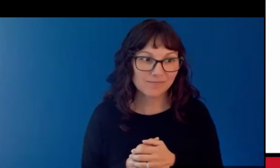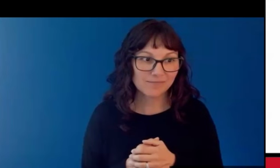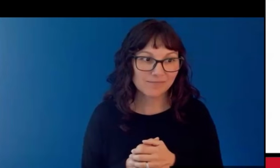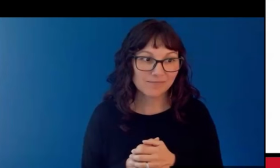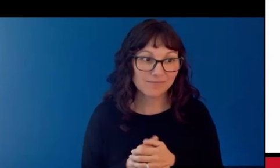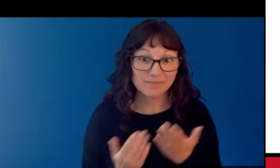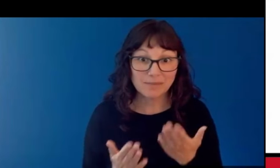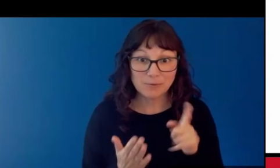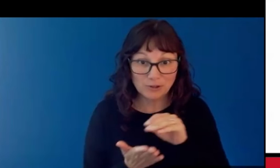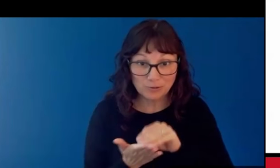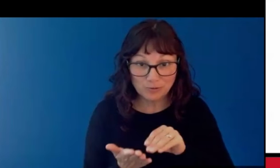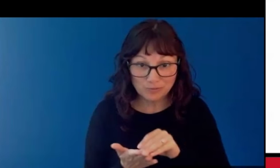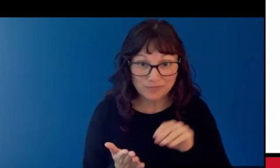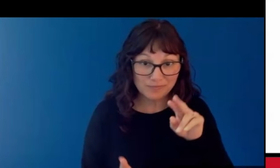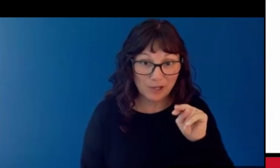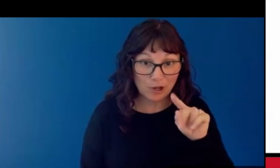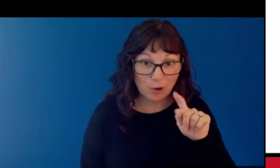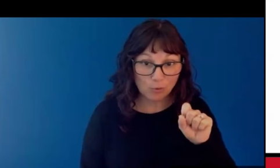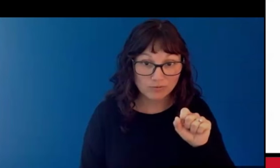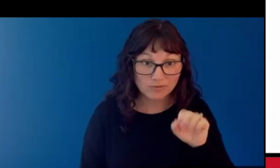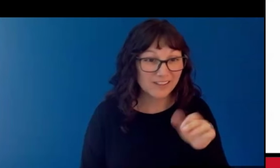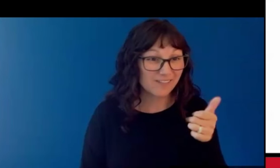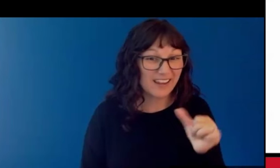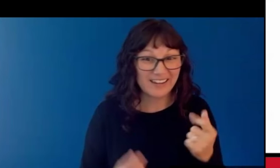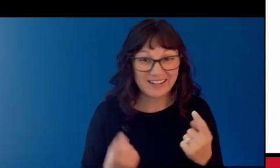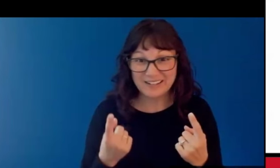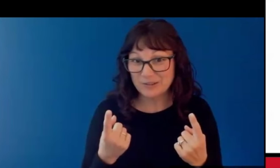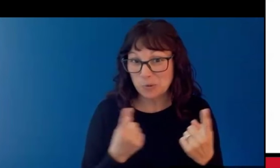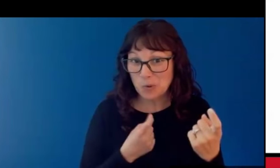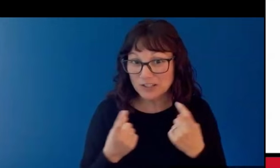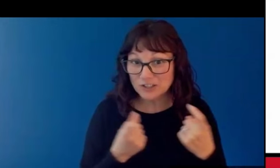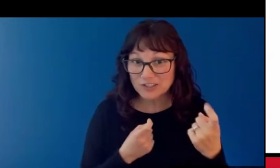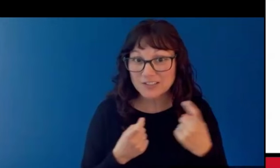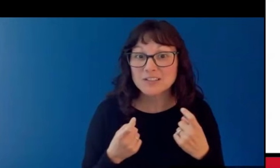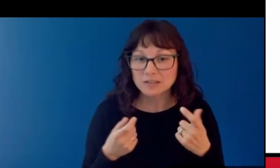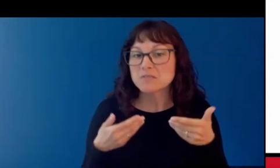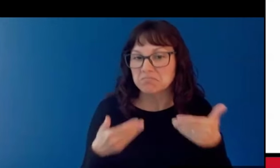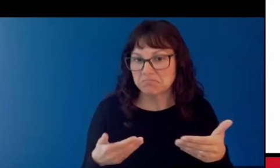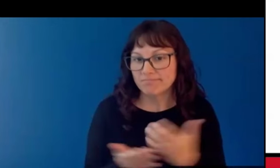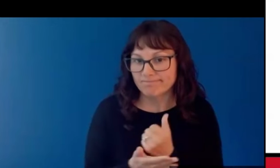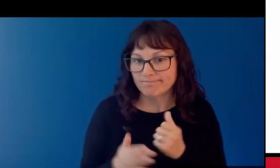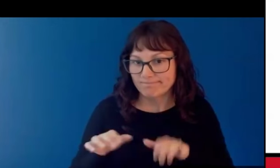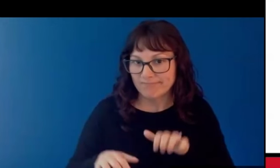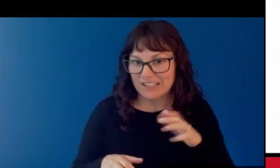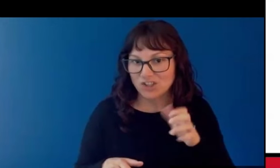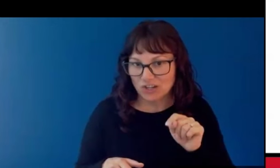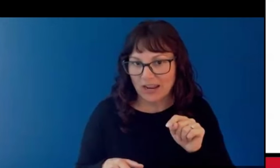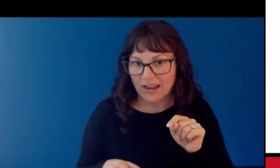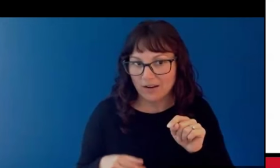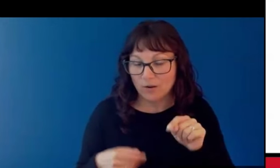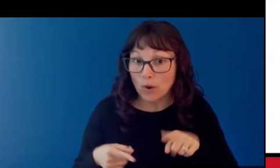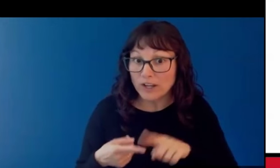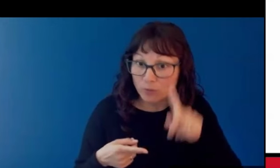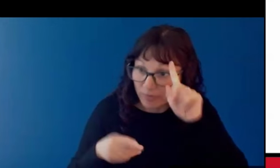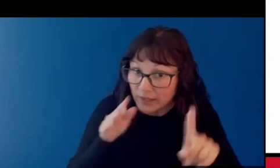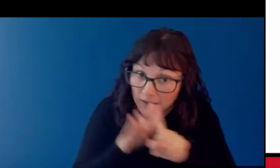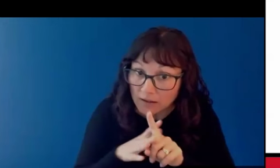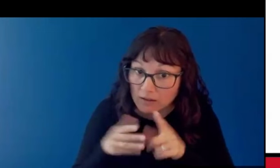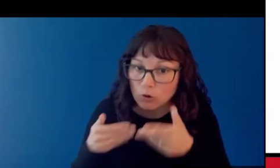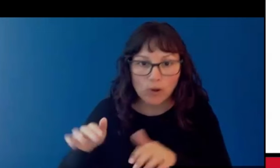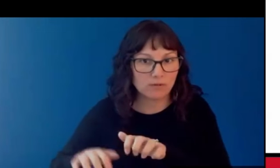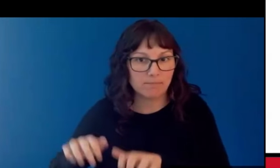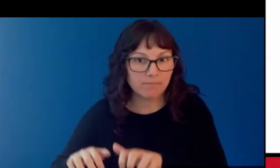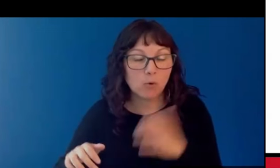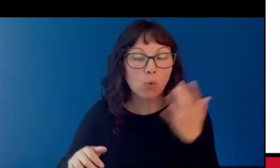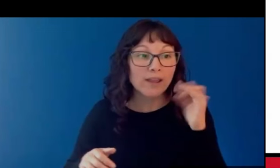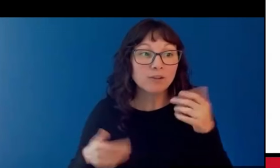You might need to take notes. If you have any questions, put those in the chat as you think of them, because if you try to think